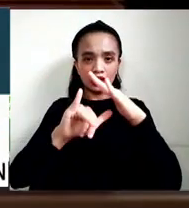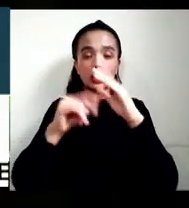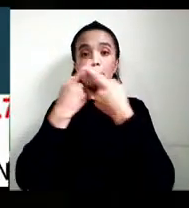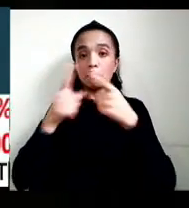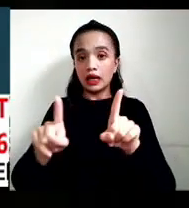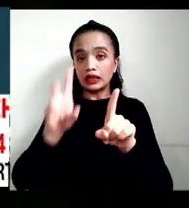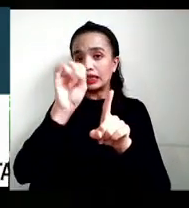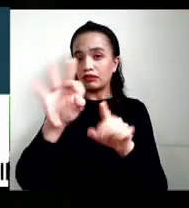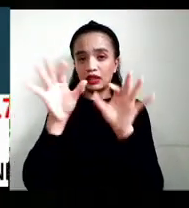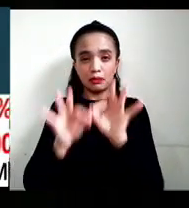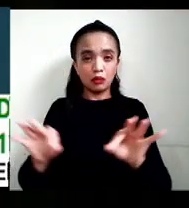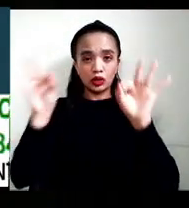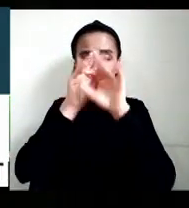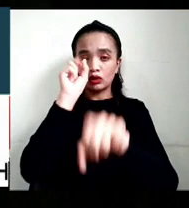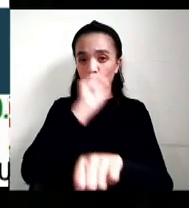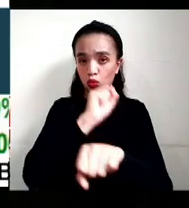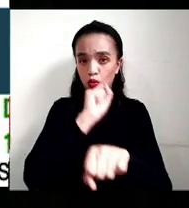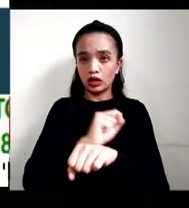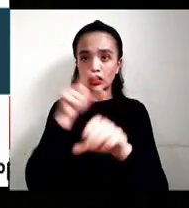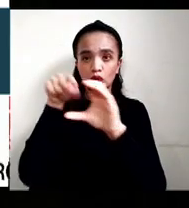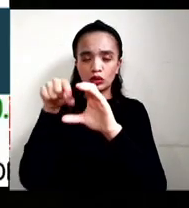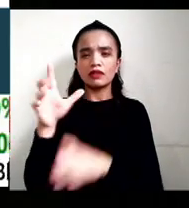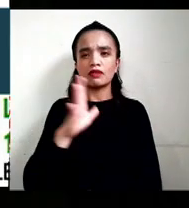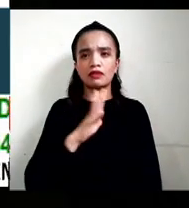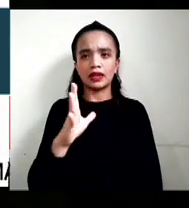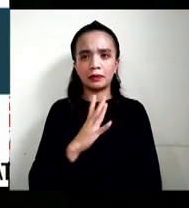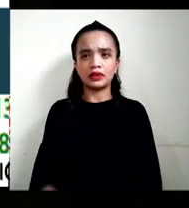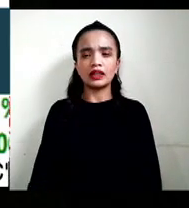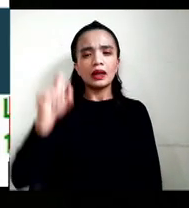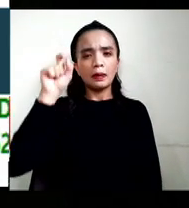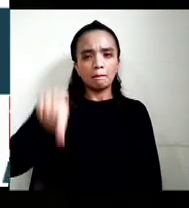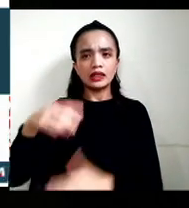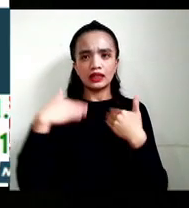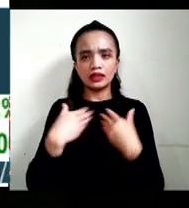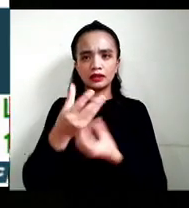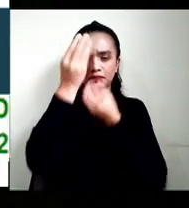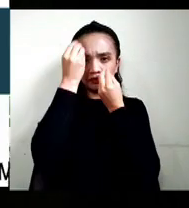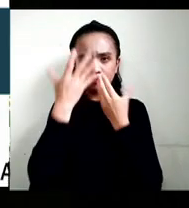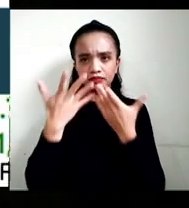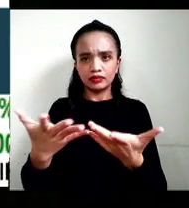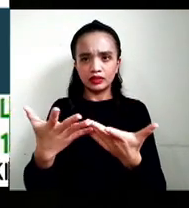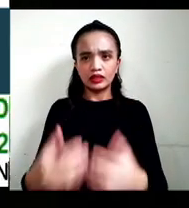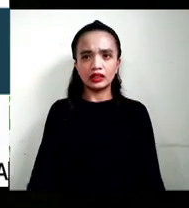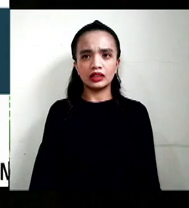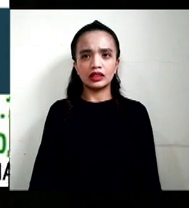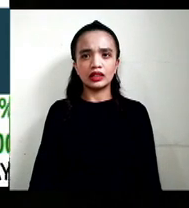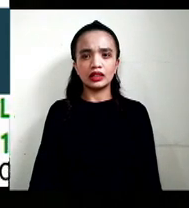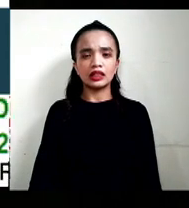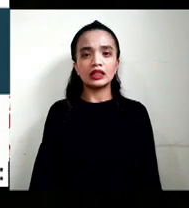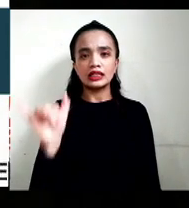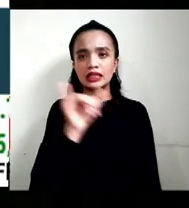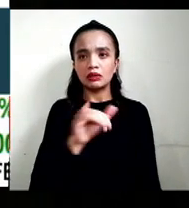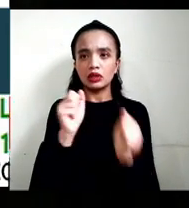work. 3 days, though, should give us enough time to gather further information, undertake large-scale testing, and establish